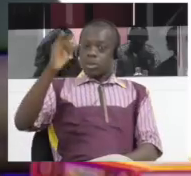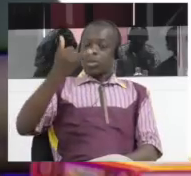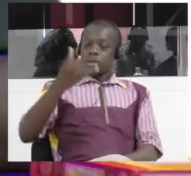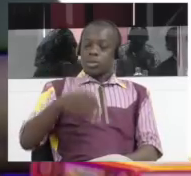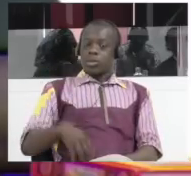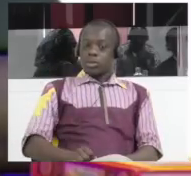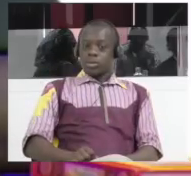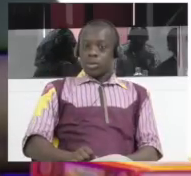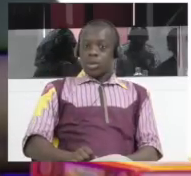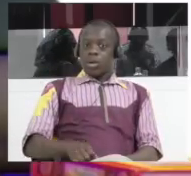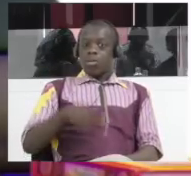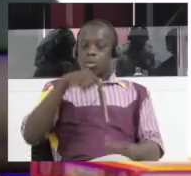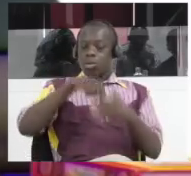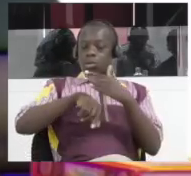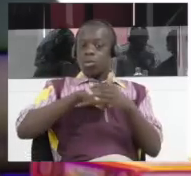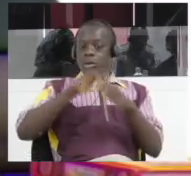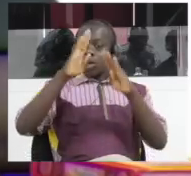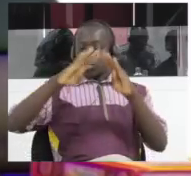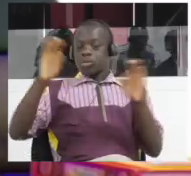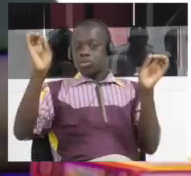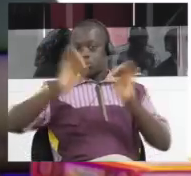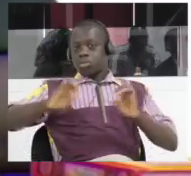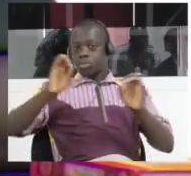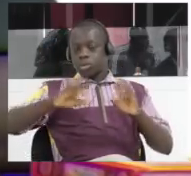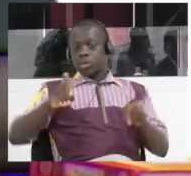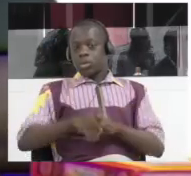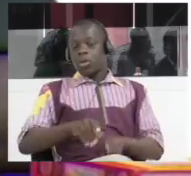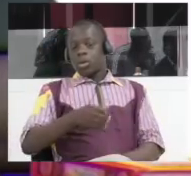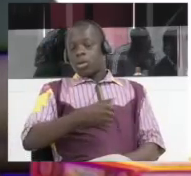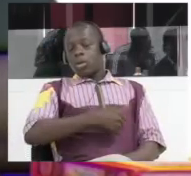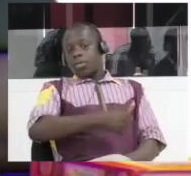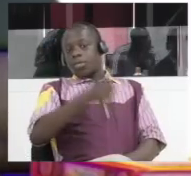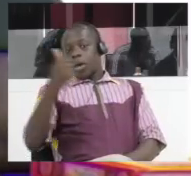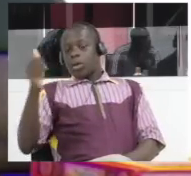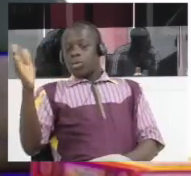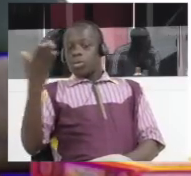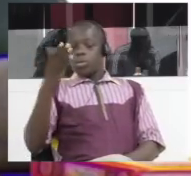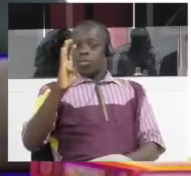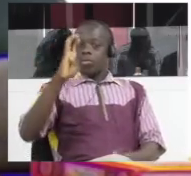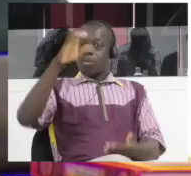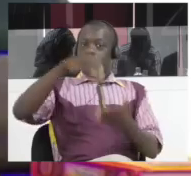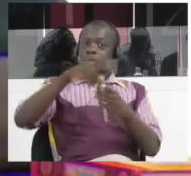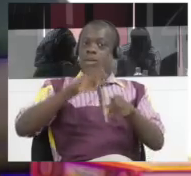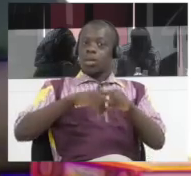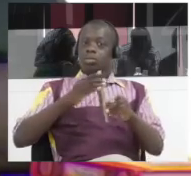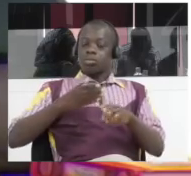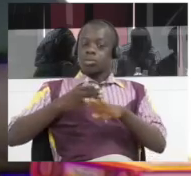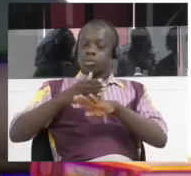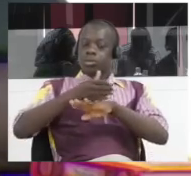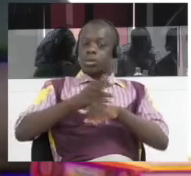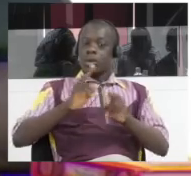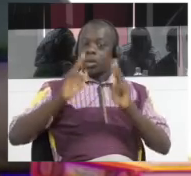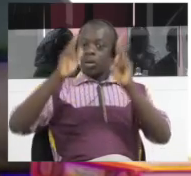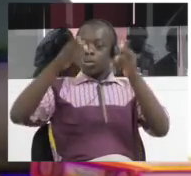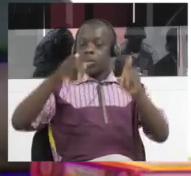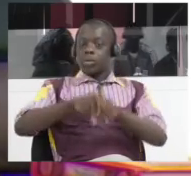did. At his residence, he was not there. Then we turned back, headed towards Banjul. And then after crossing the bridge,